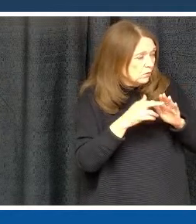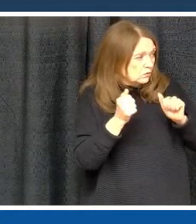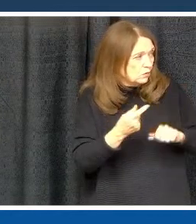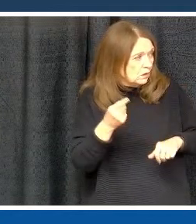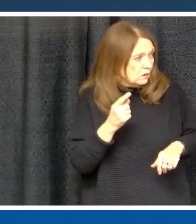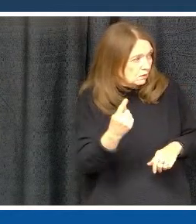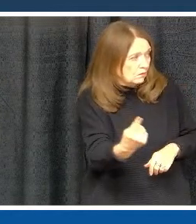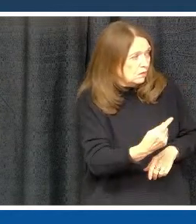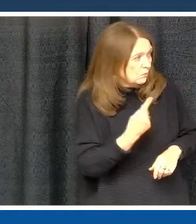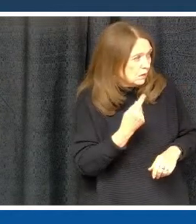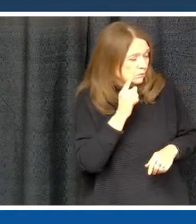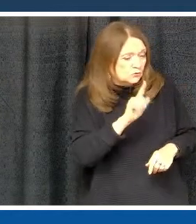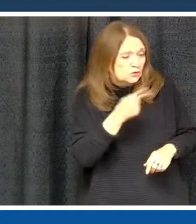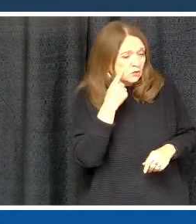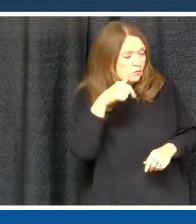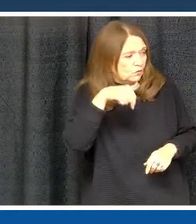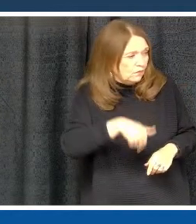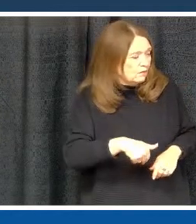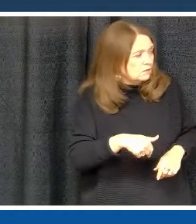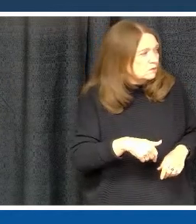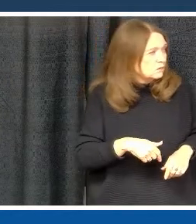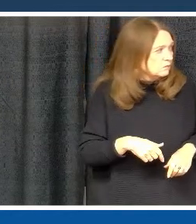up just for this